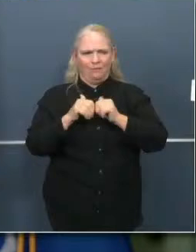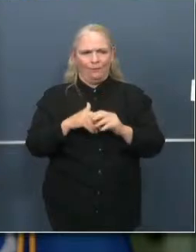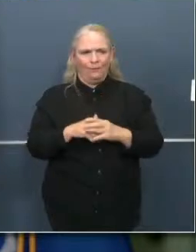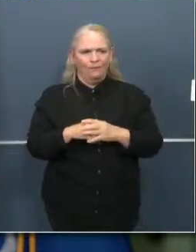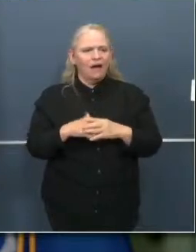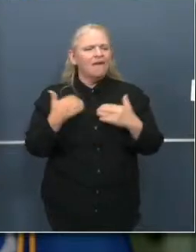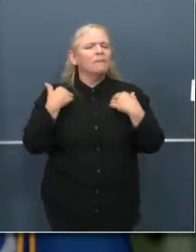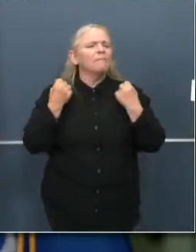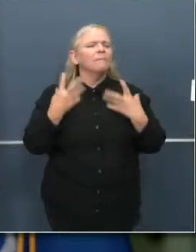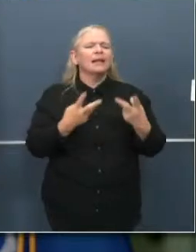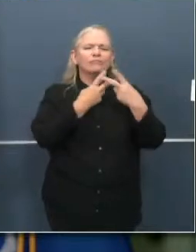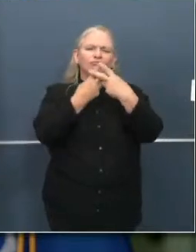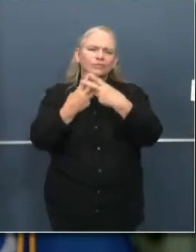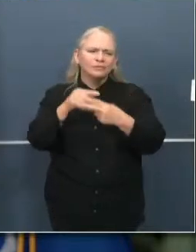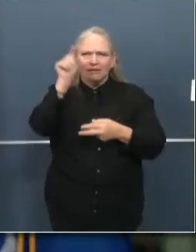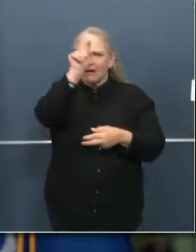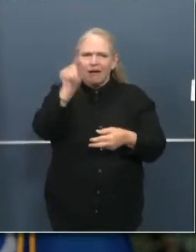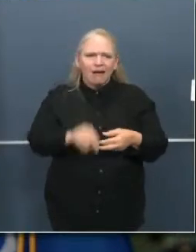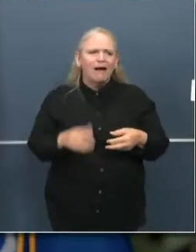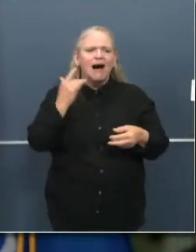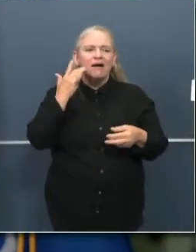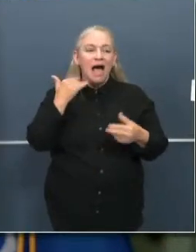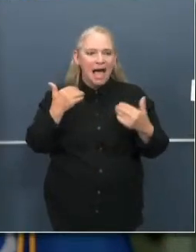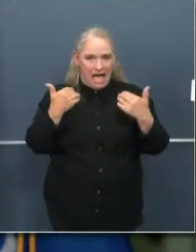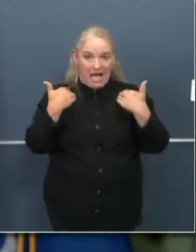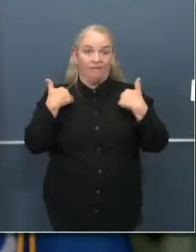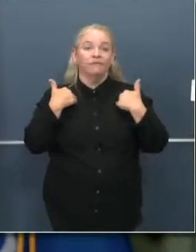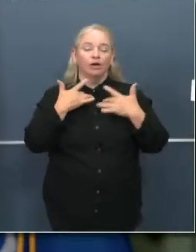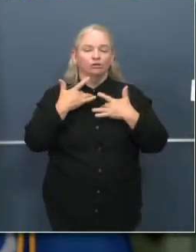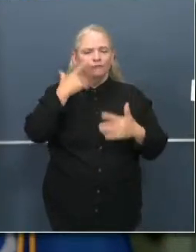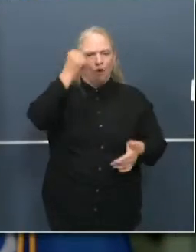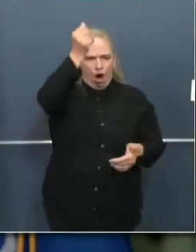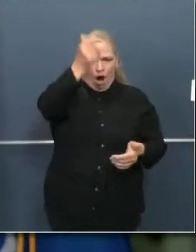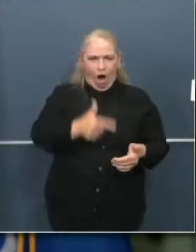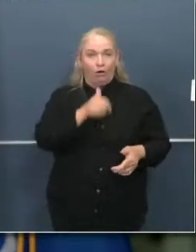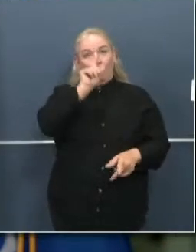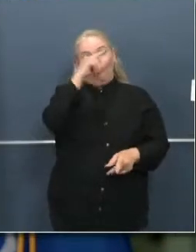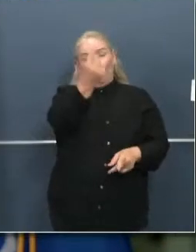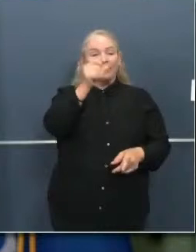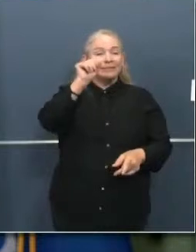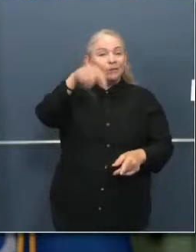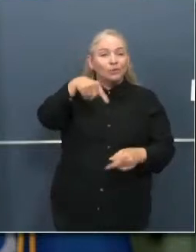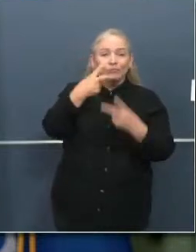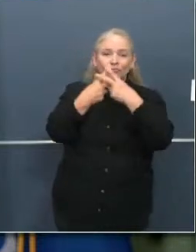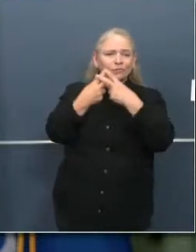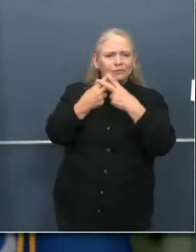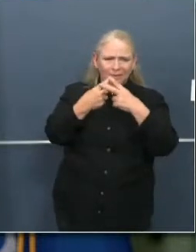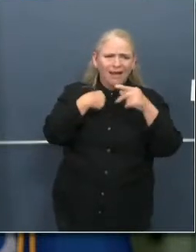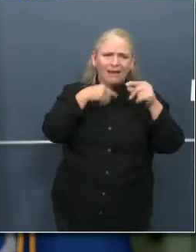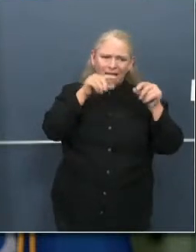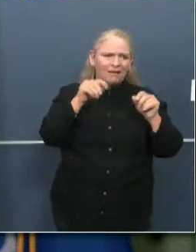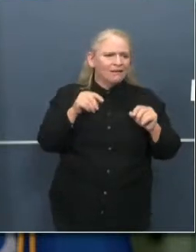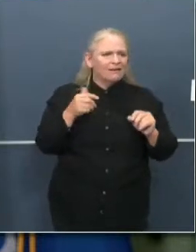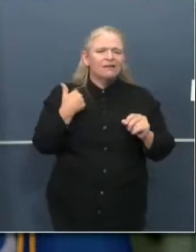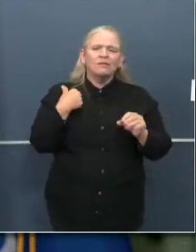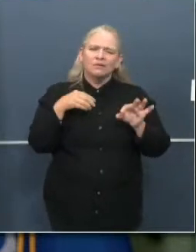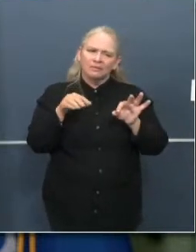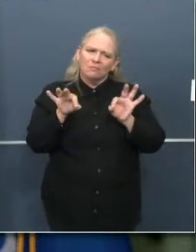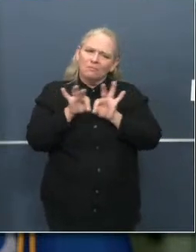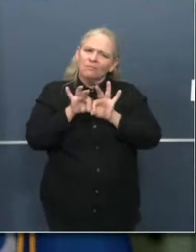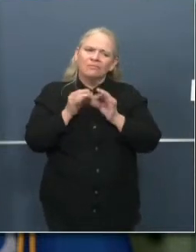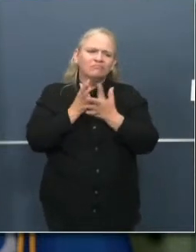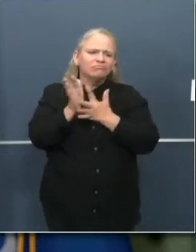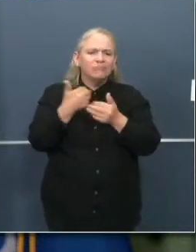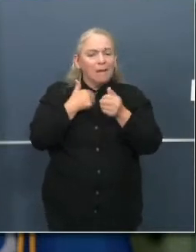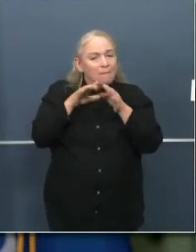transparent with you and others in presentations going back a number of months. We saw increases in Lancaster. We saw